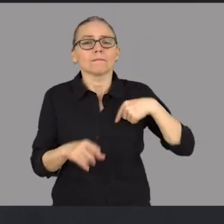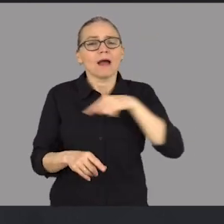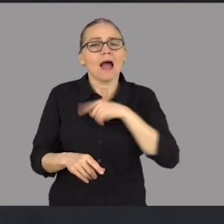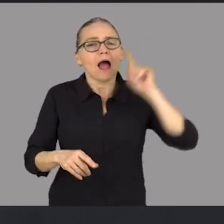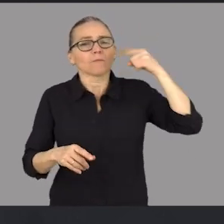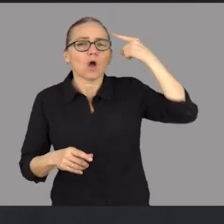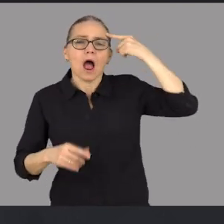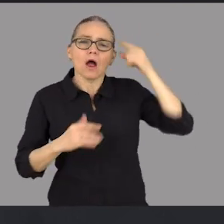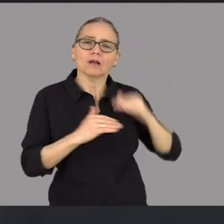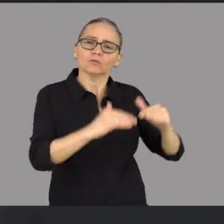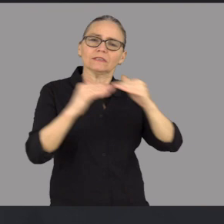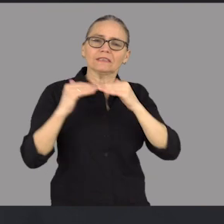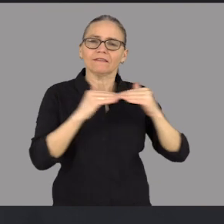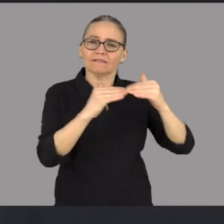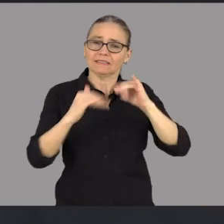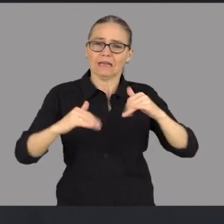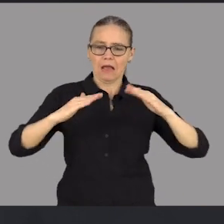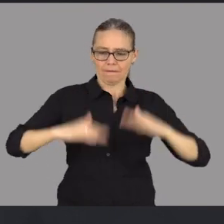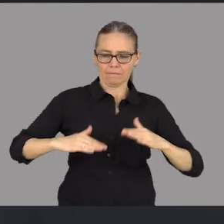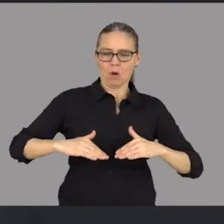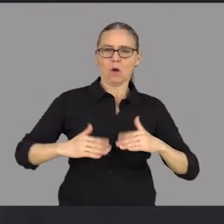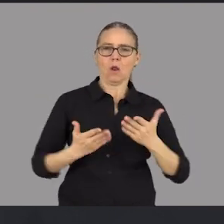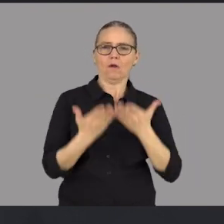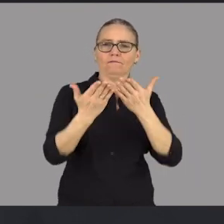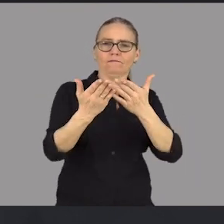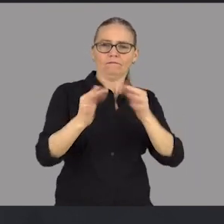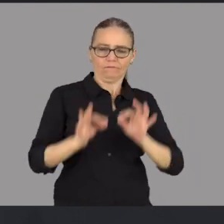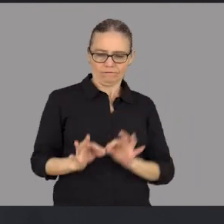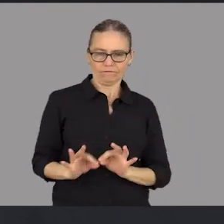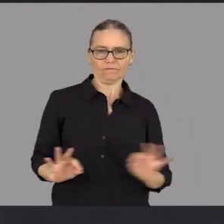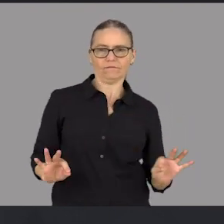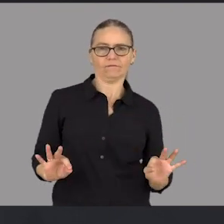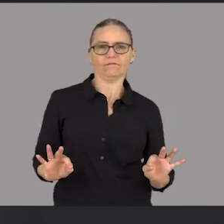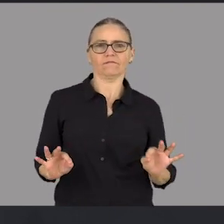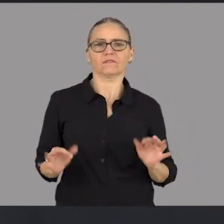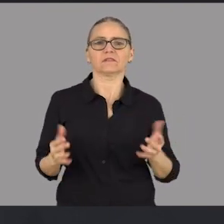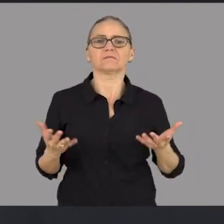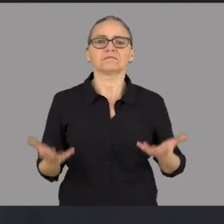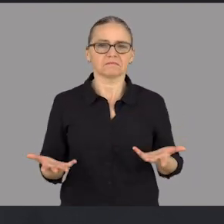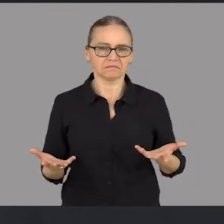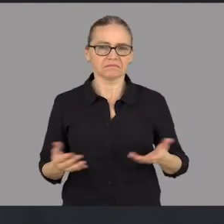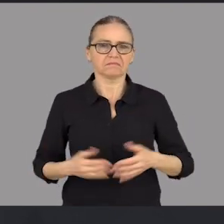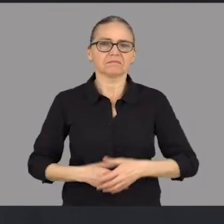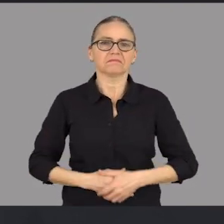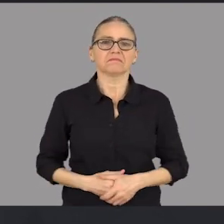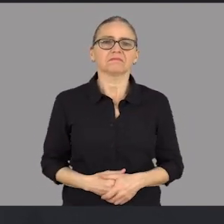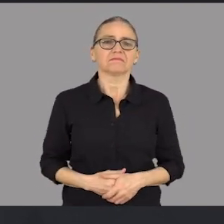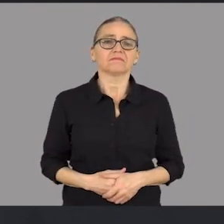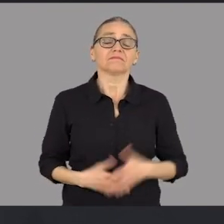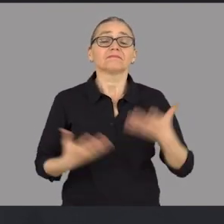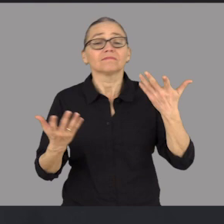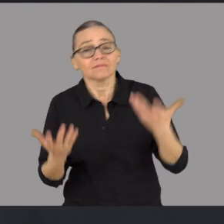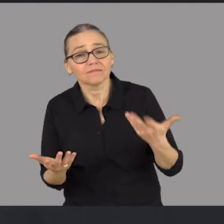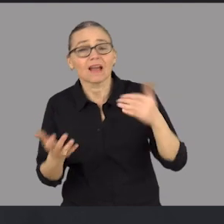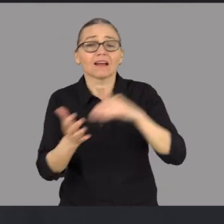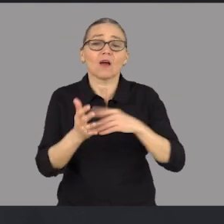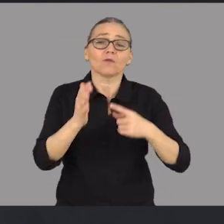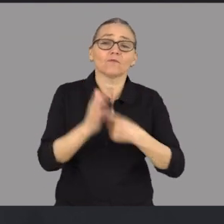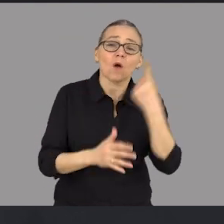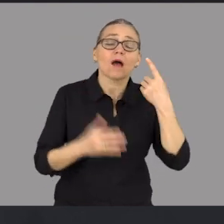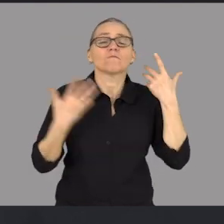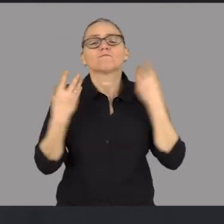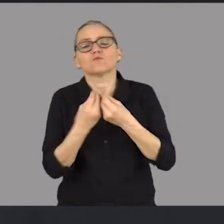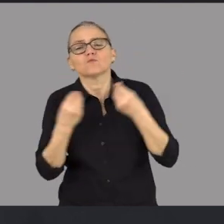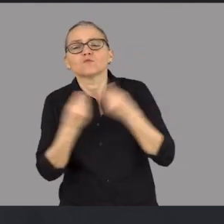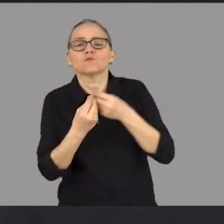an inclusive employer, like on the bottom of the posting. But again, because we're in a small